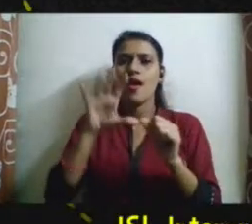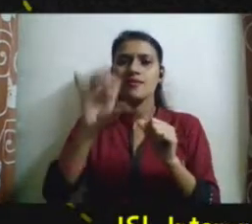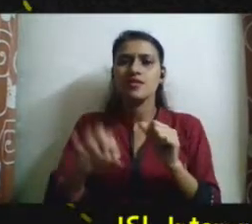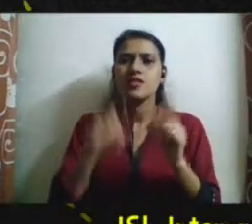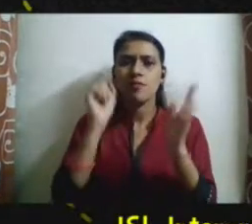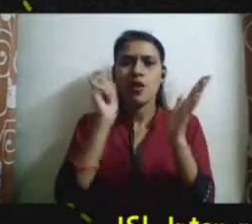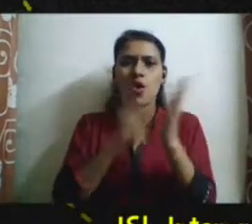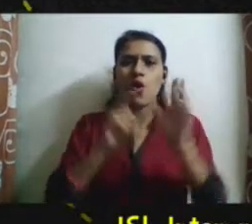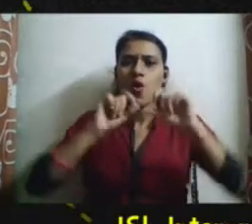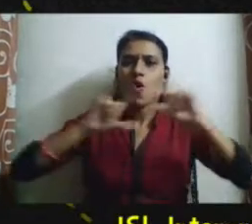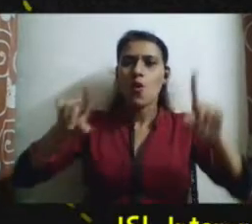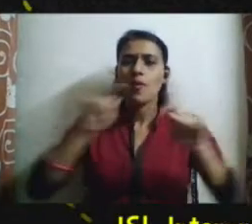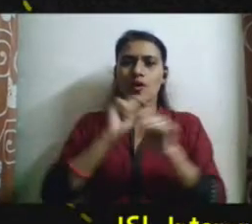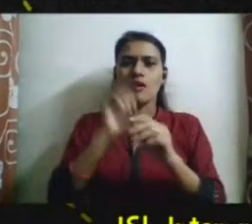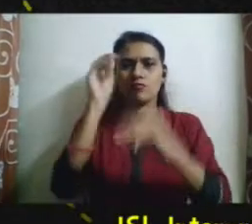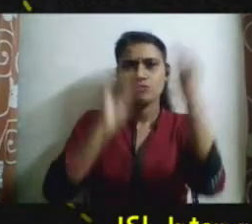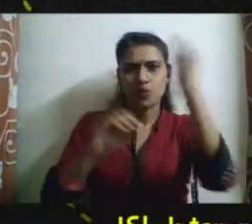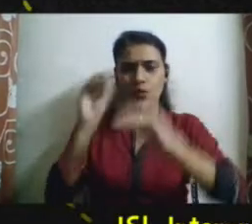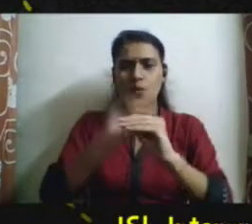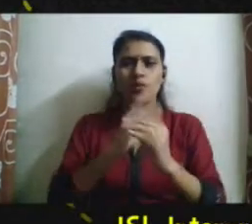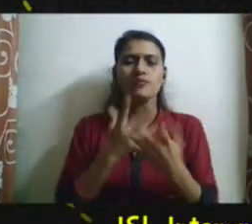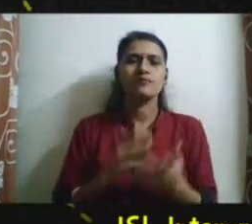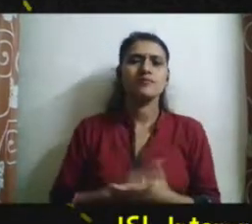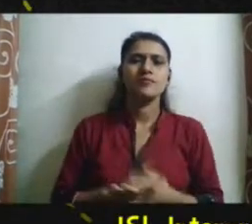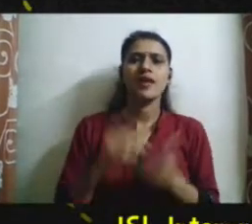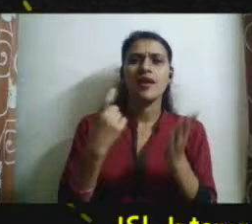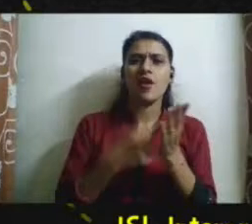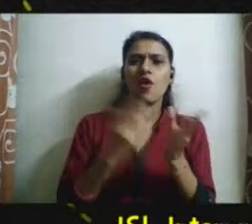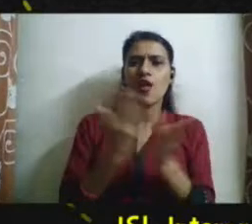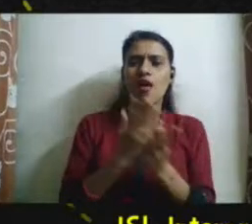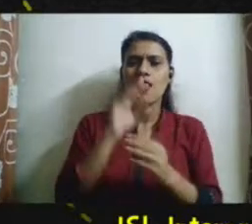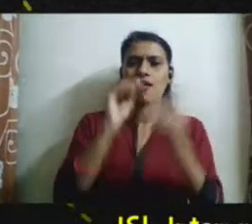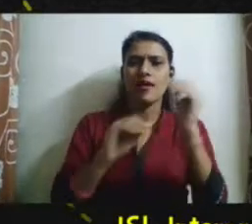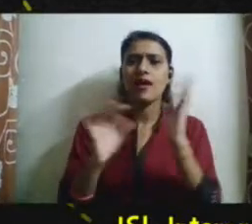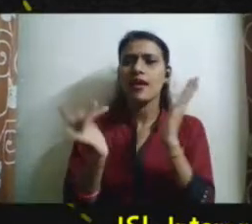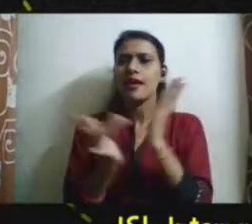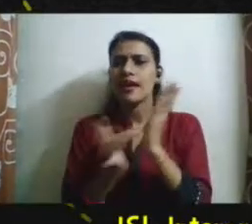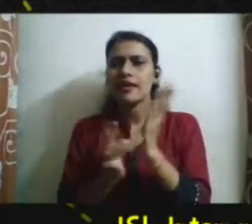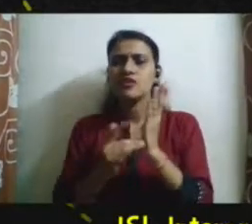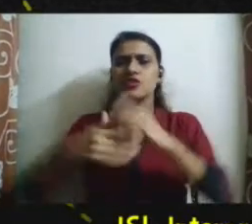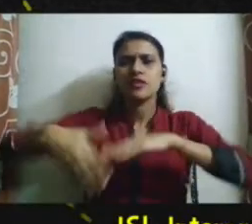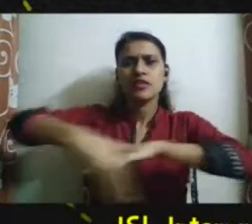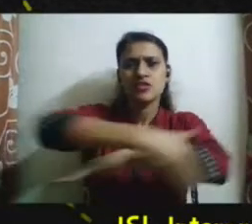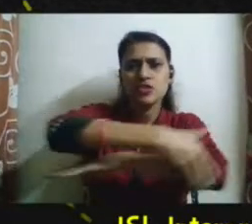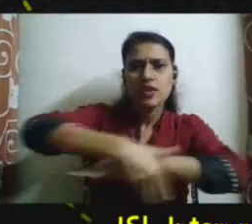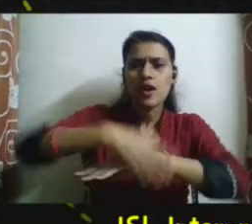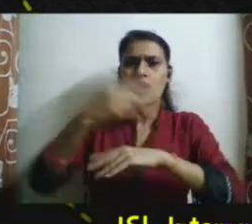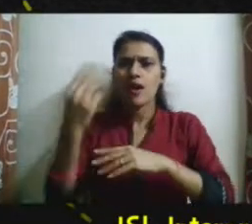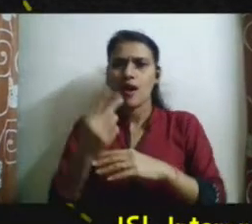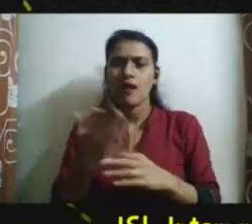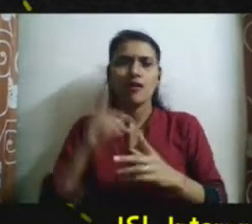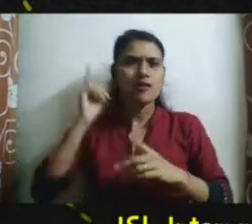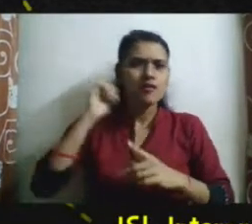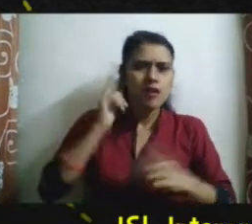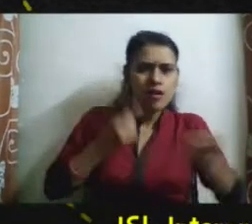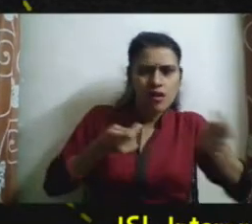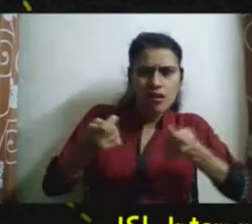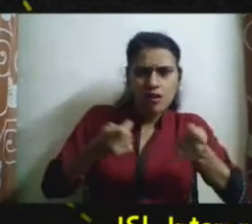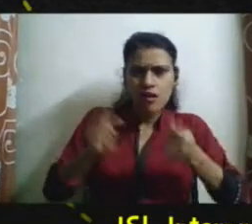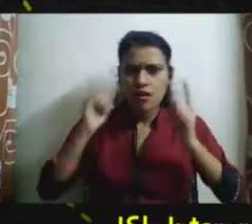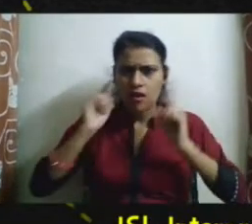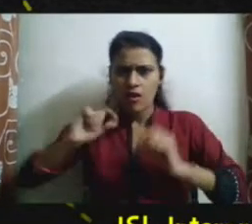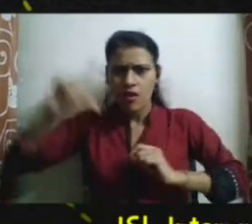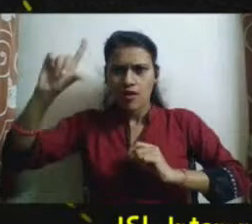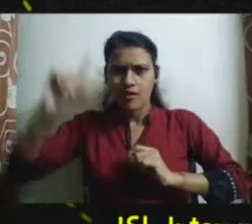join, all the technicians, engineers, artists who have helped us do the sound and the voice and the